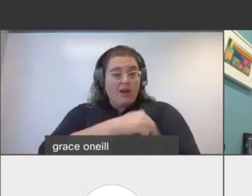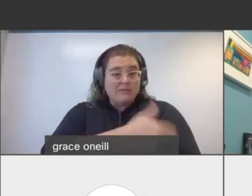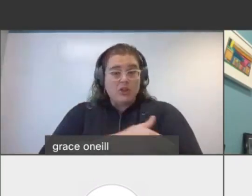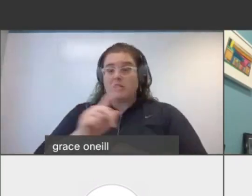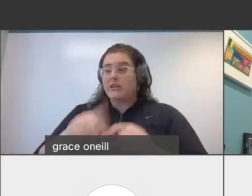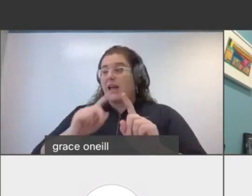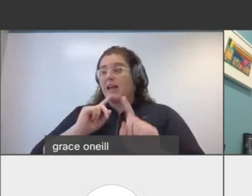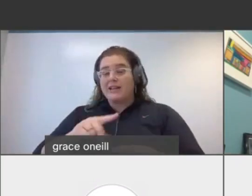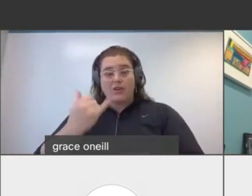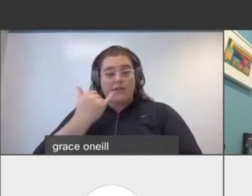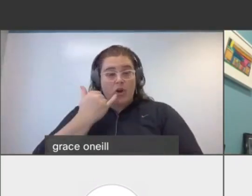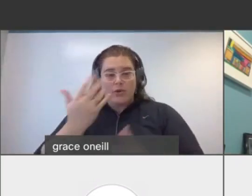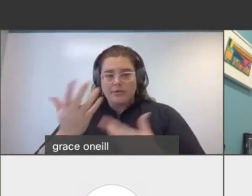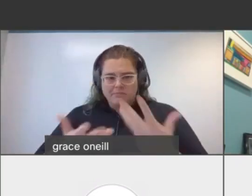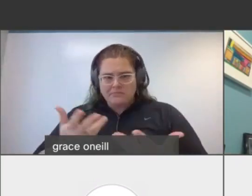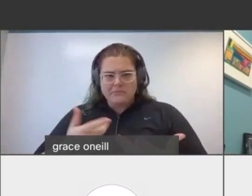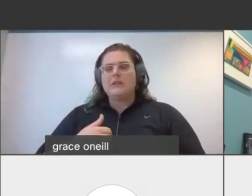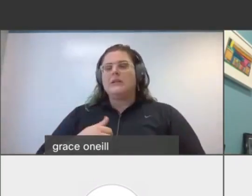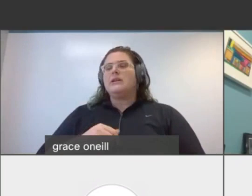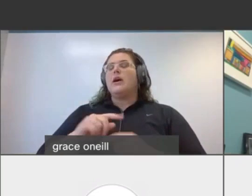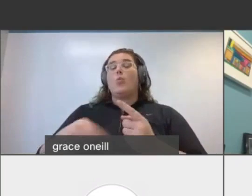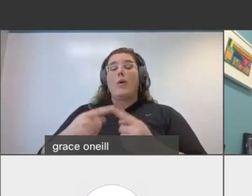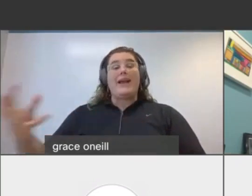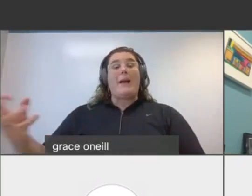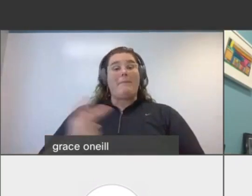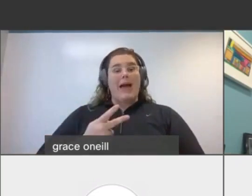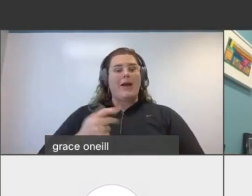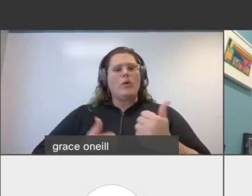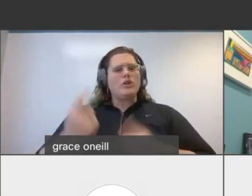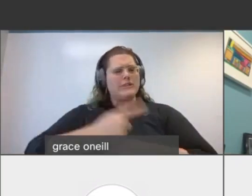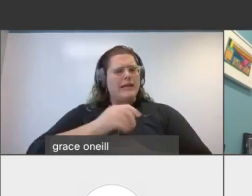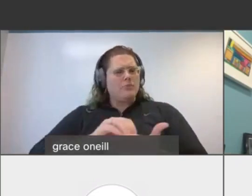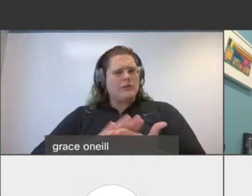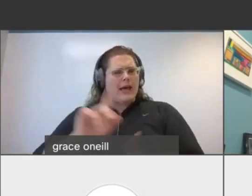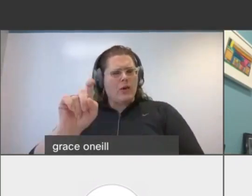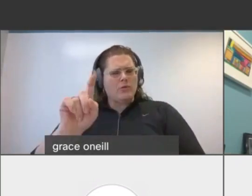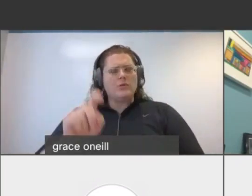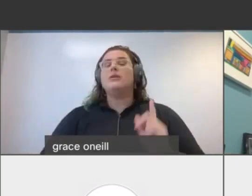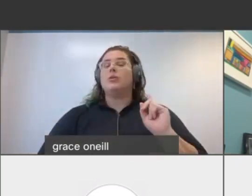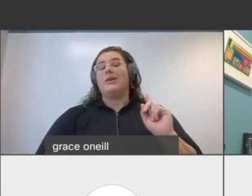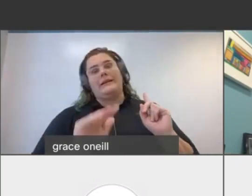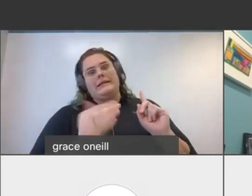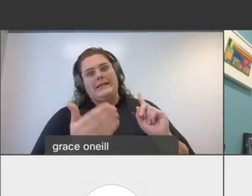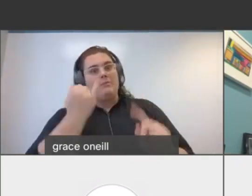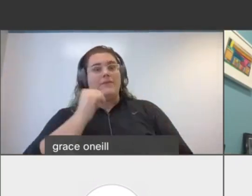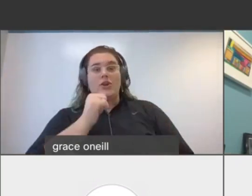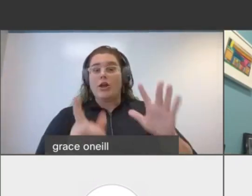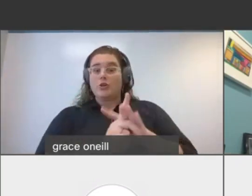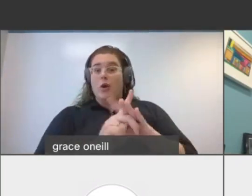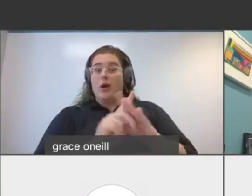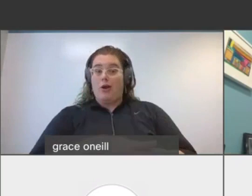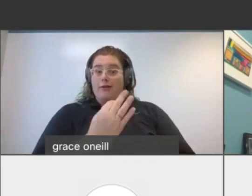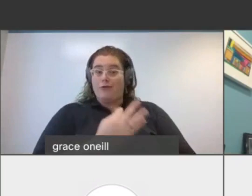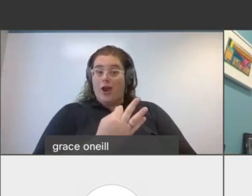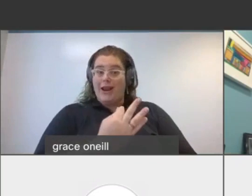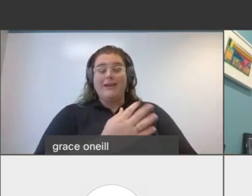When they come back, what is the date to put on the incident? Well, it seems to me if the person didn't show up to work on Friday